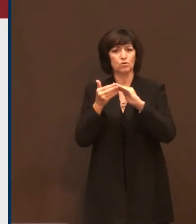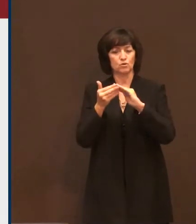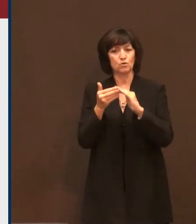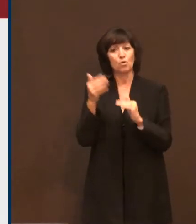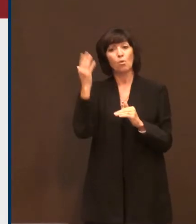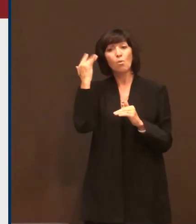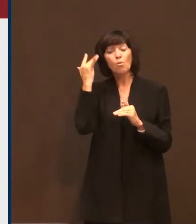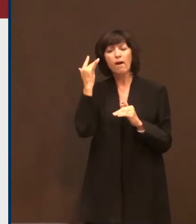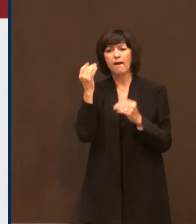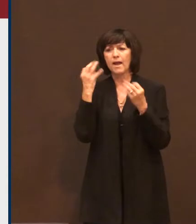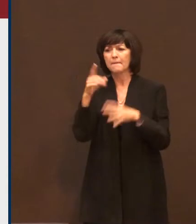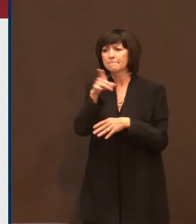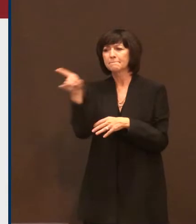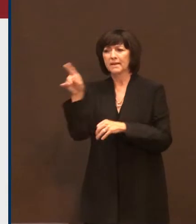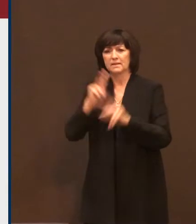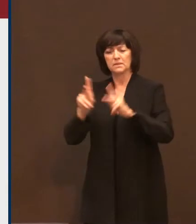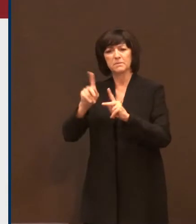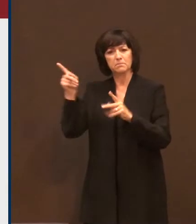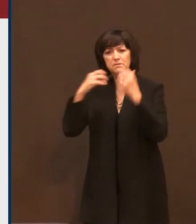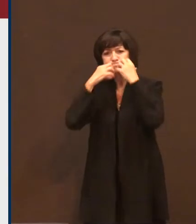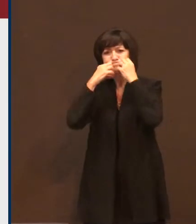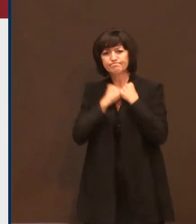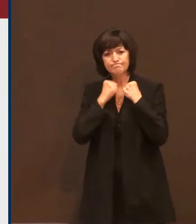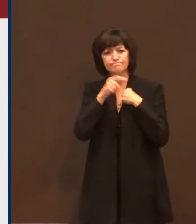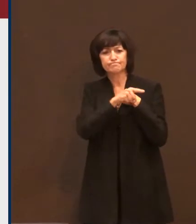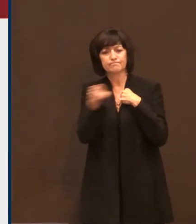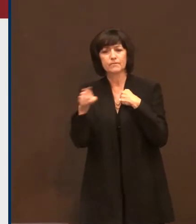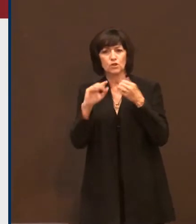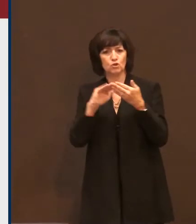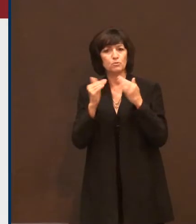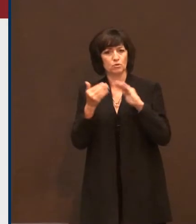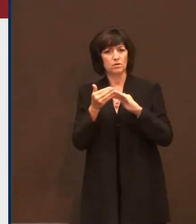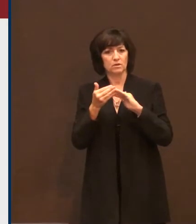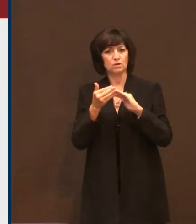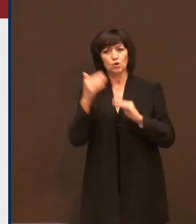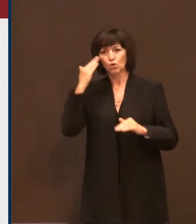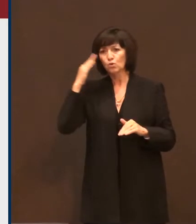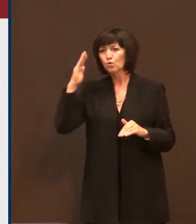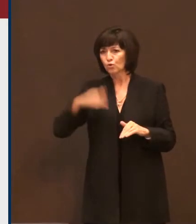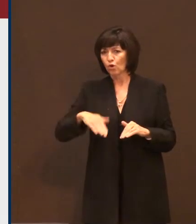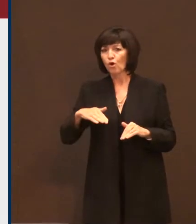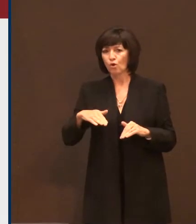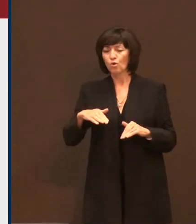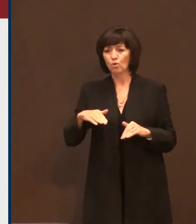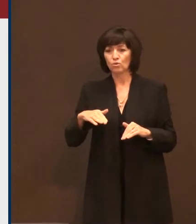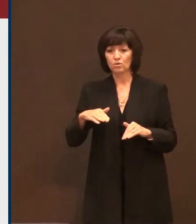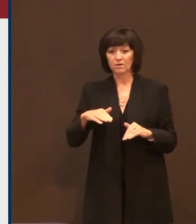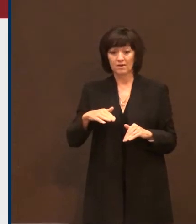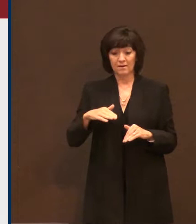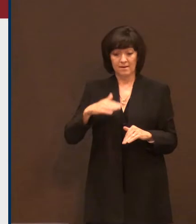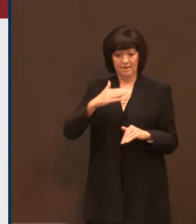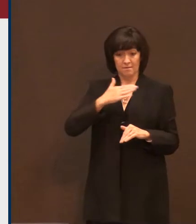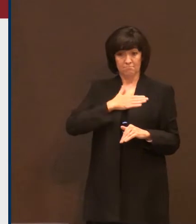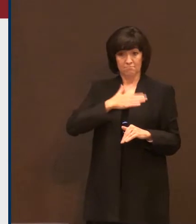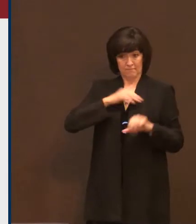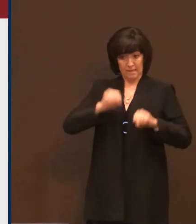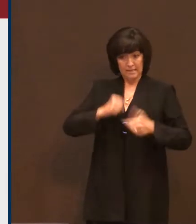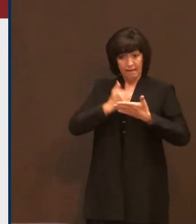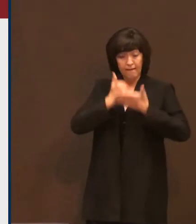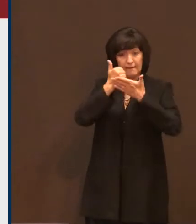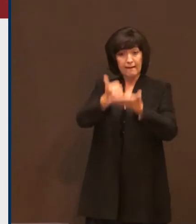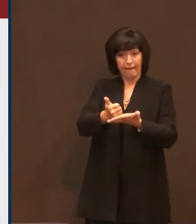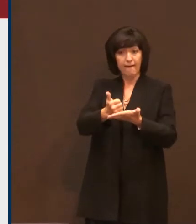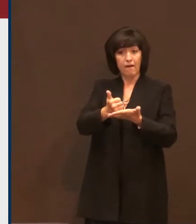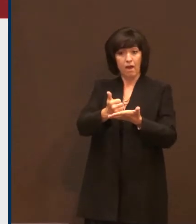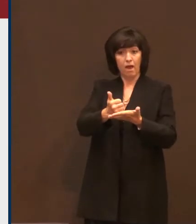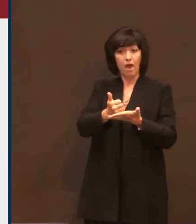about communities and want to work in communities, we know that collectively we have a greater impact if we are all focused